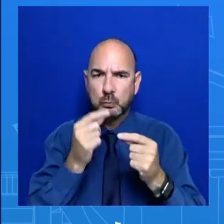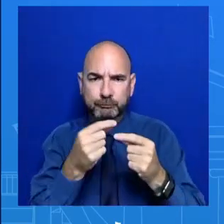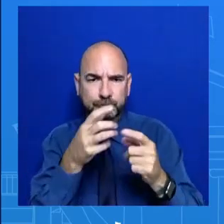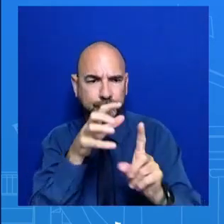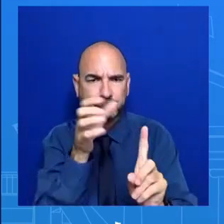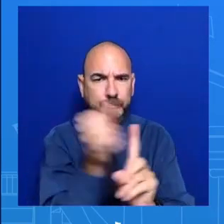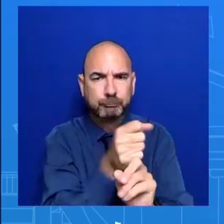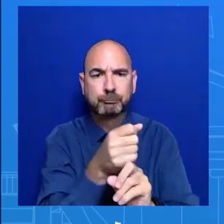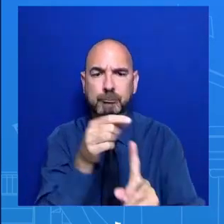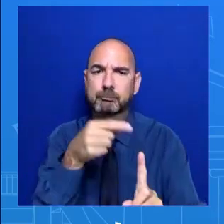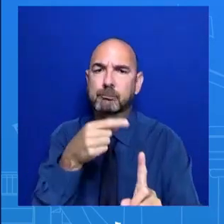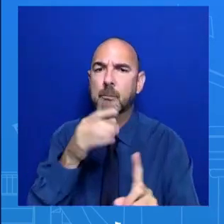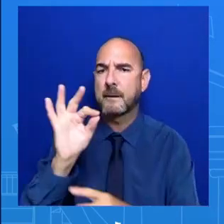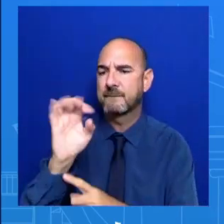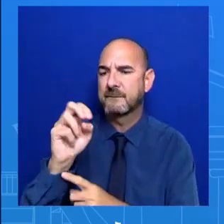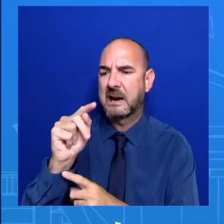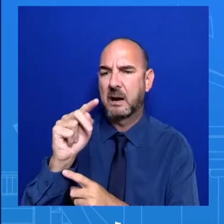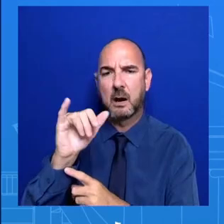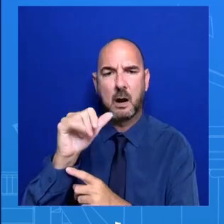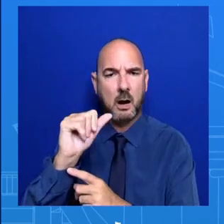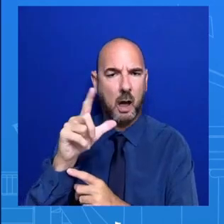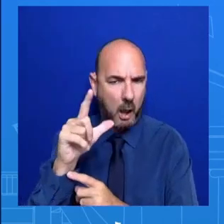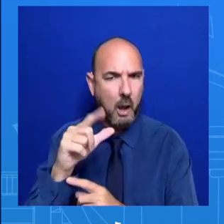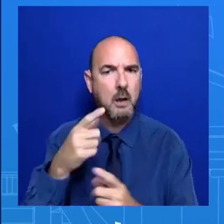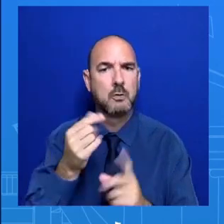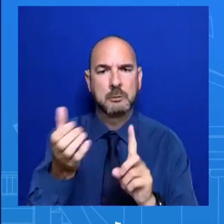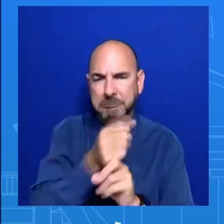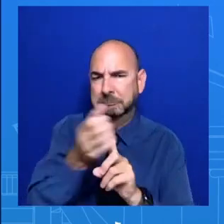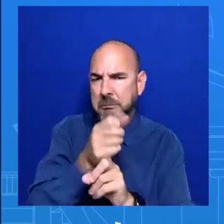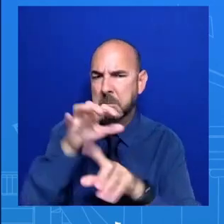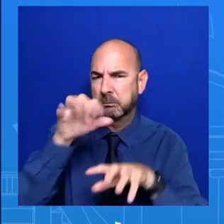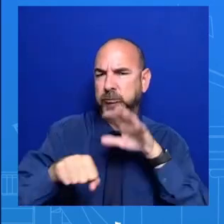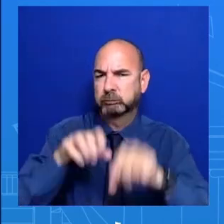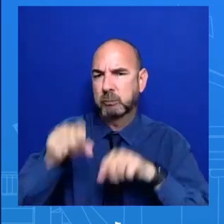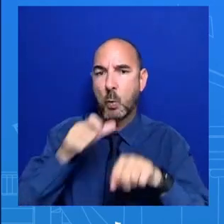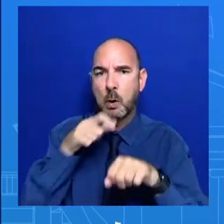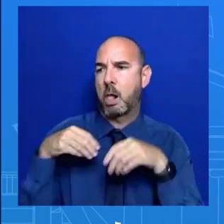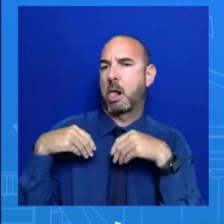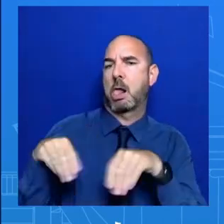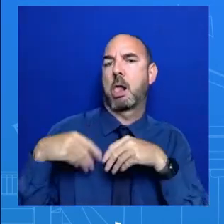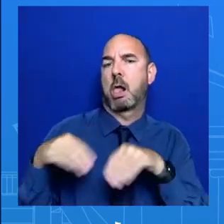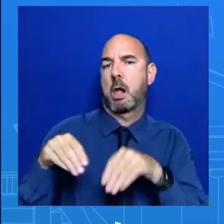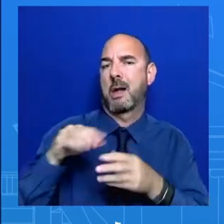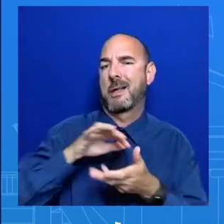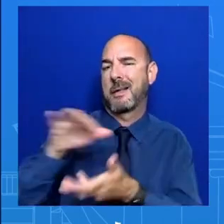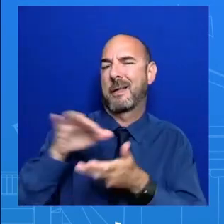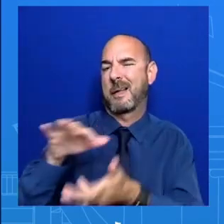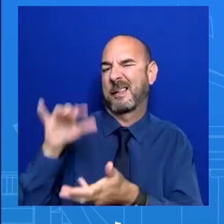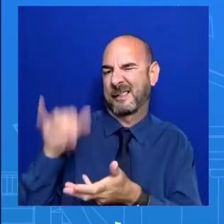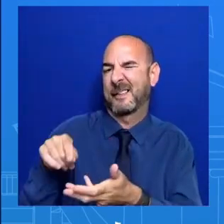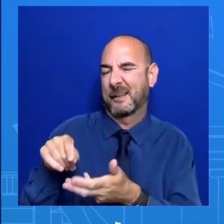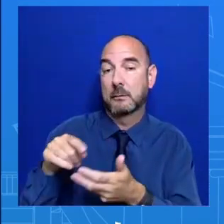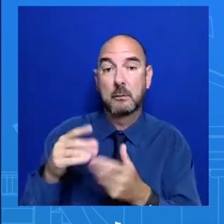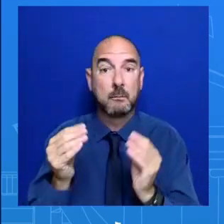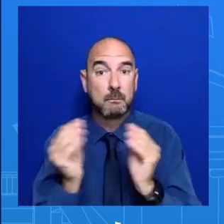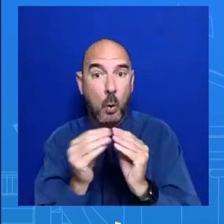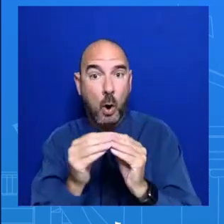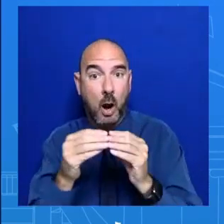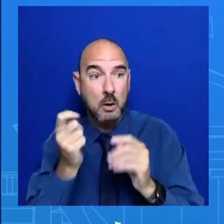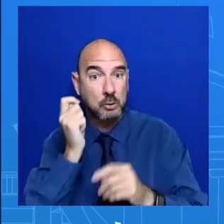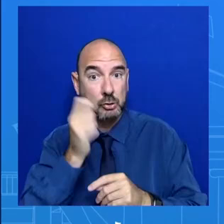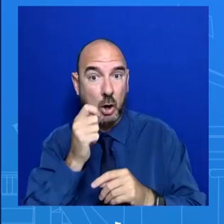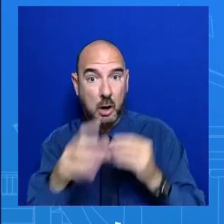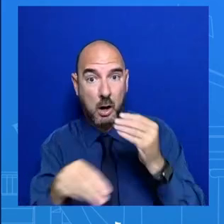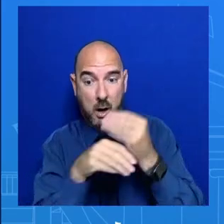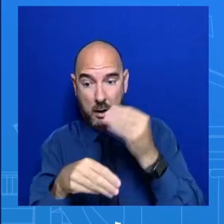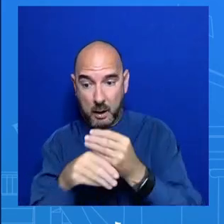after drug traffickers, asylum officers and immigration judges to improve the processing of asylum cases so they are